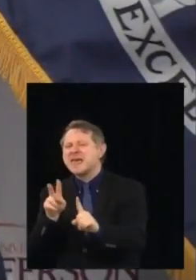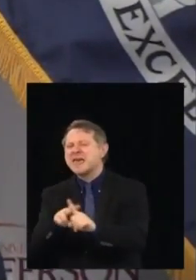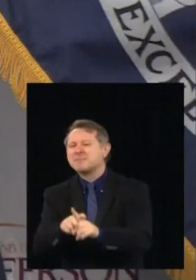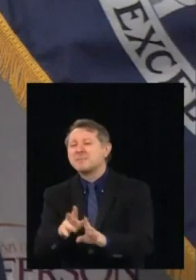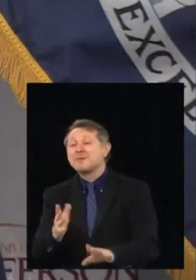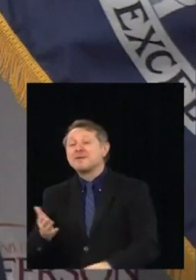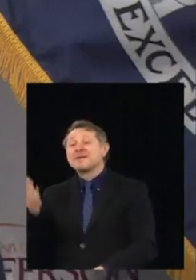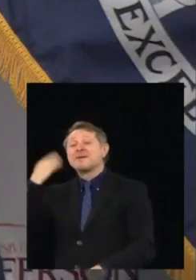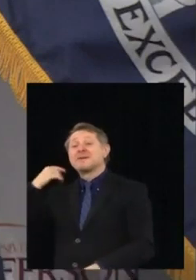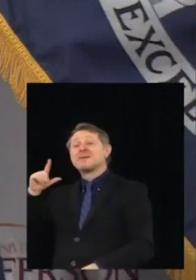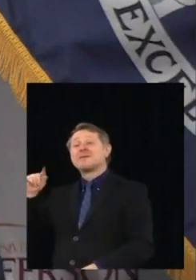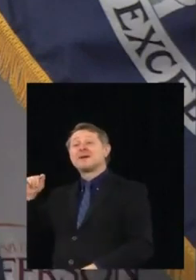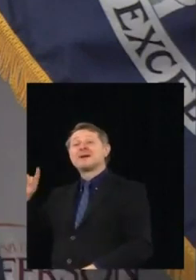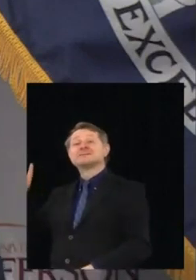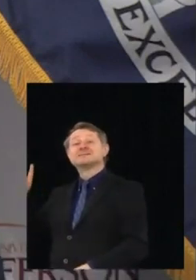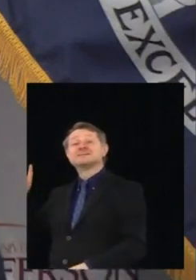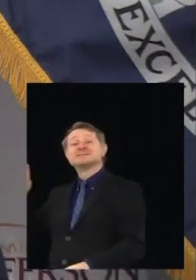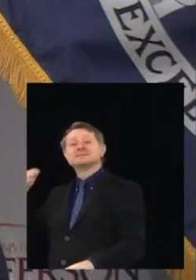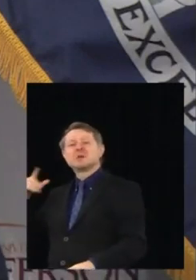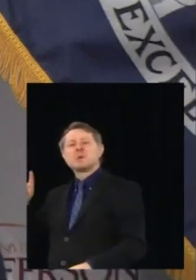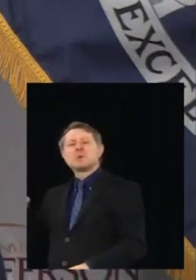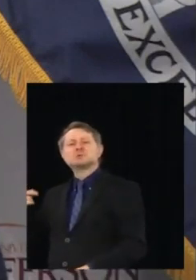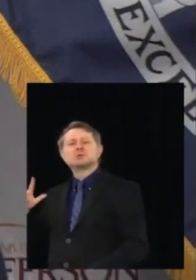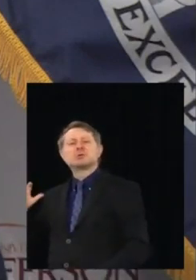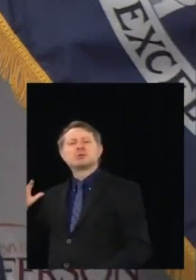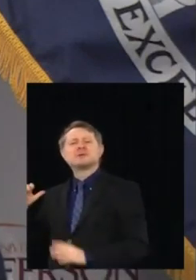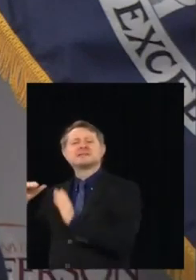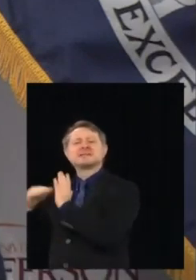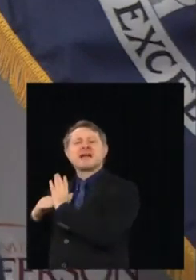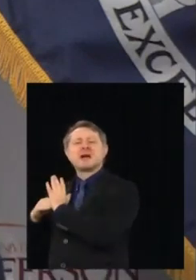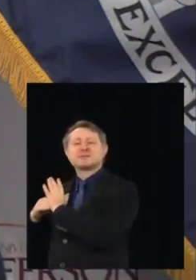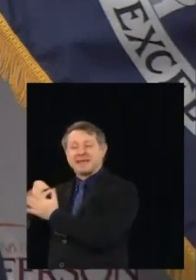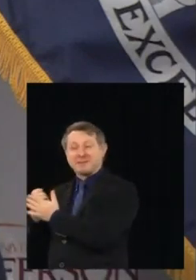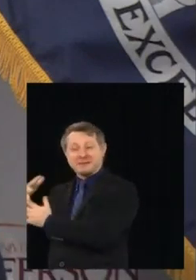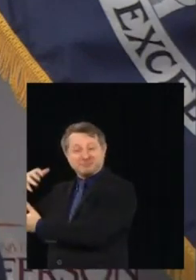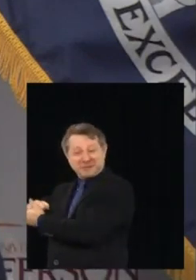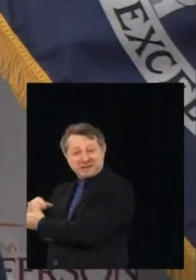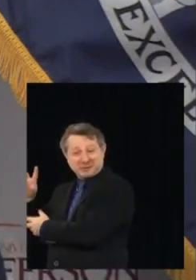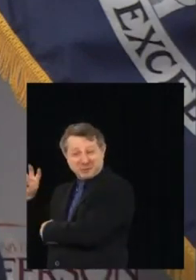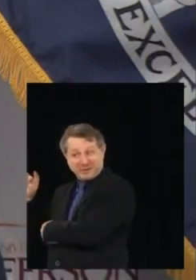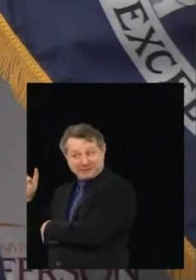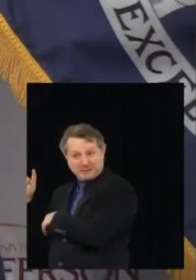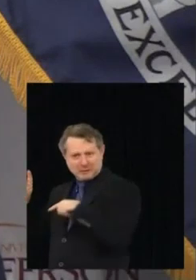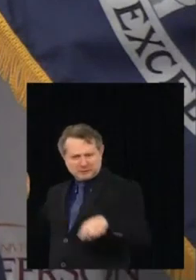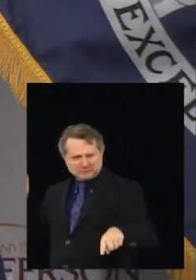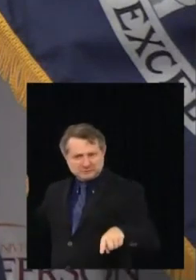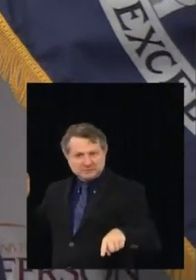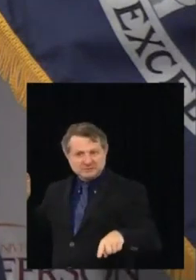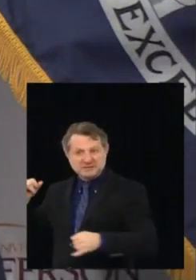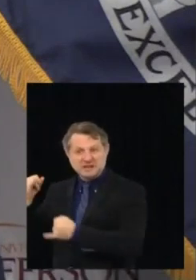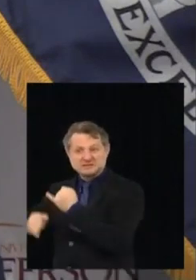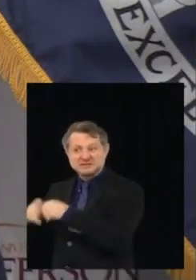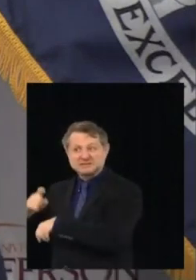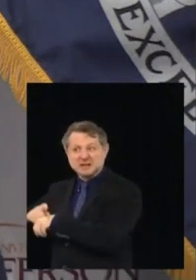had 300,000, right, which was the last fiscal disaster. Financial disaster. 300,000 in 2008, this is